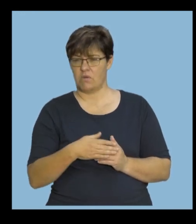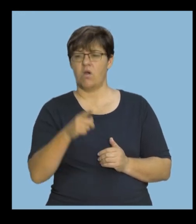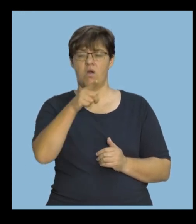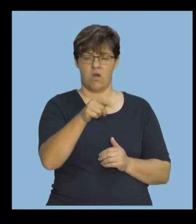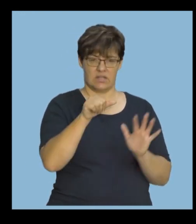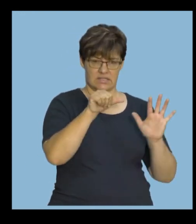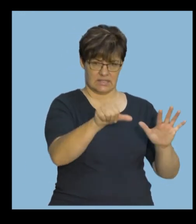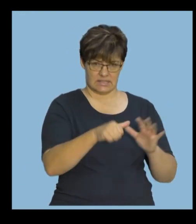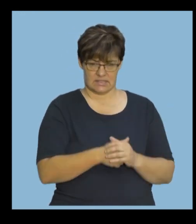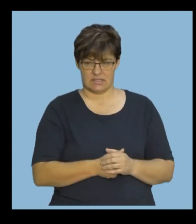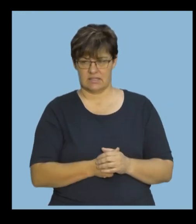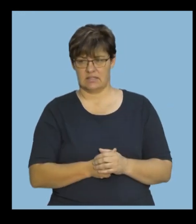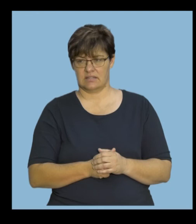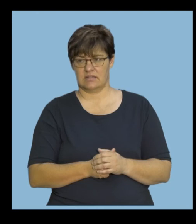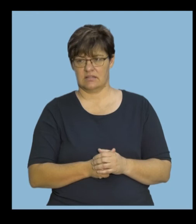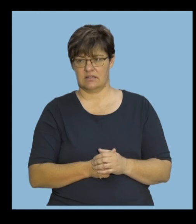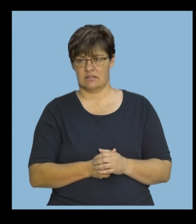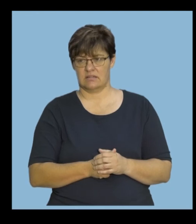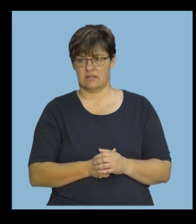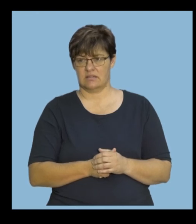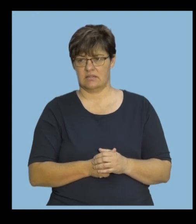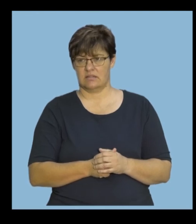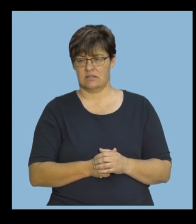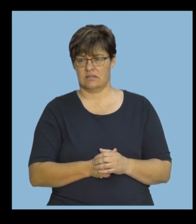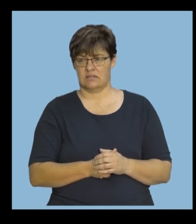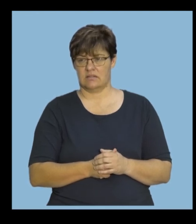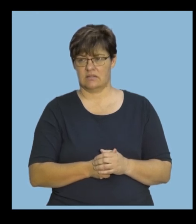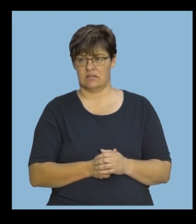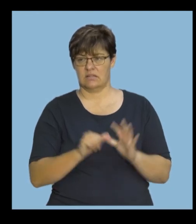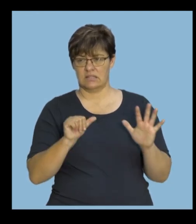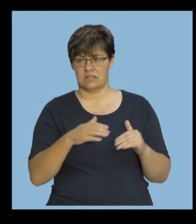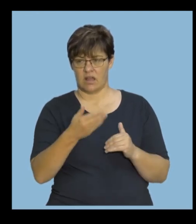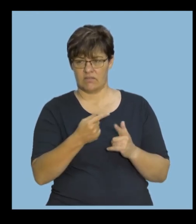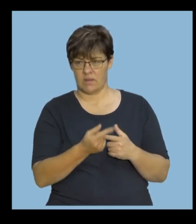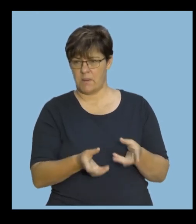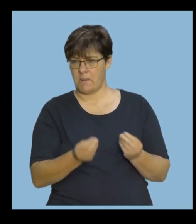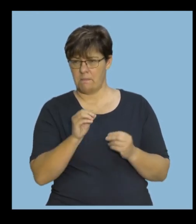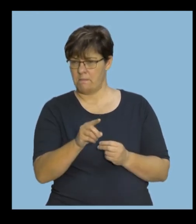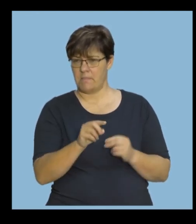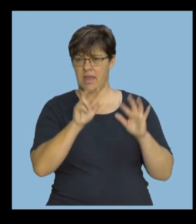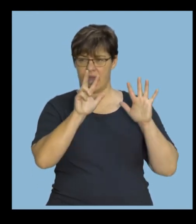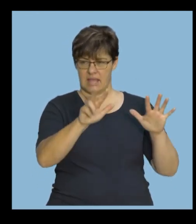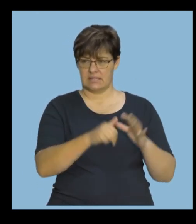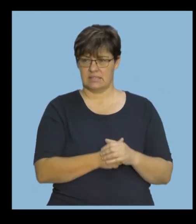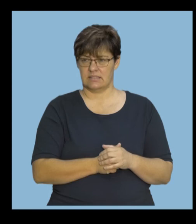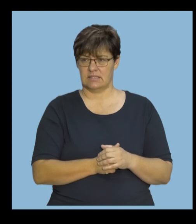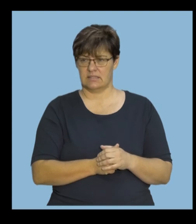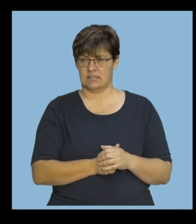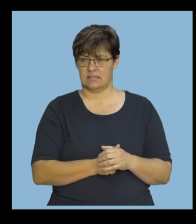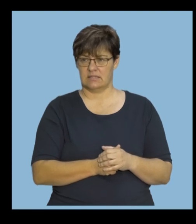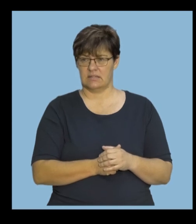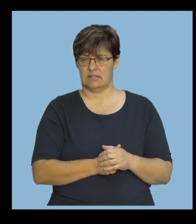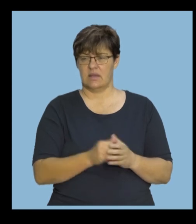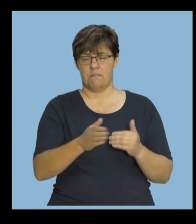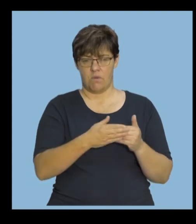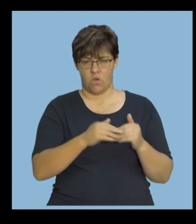5 there. Then what else? Oh, there's 6. Then I have 6. After 6, what can I put? I